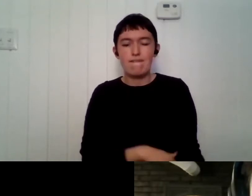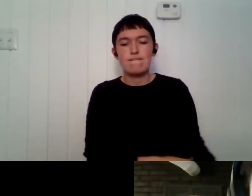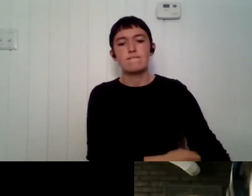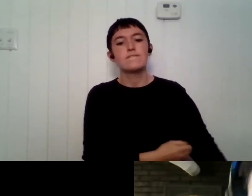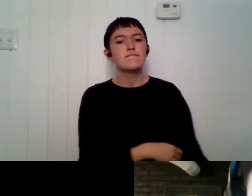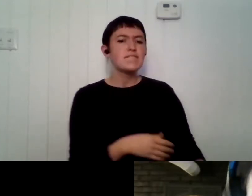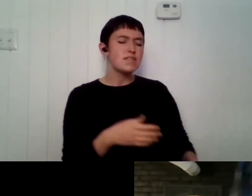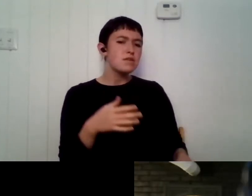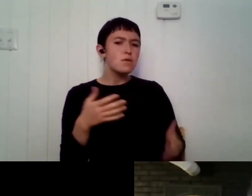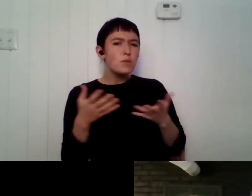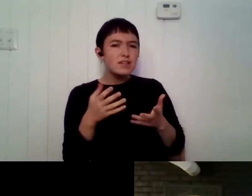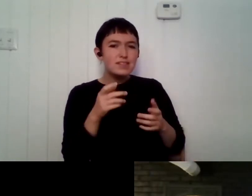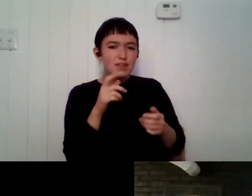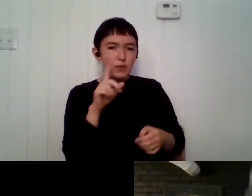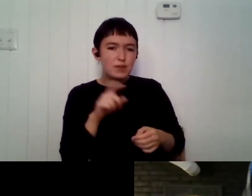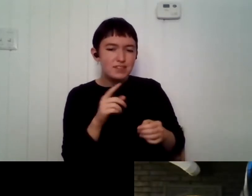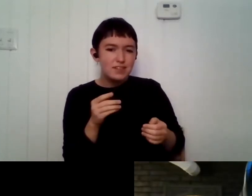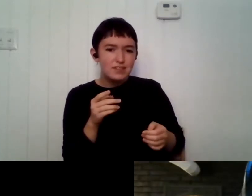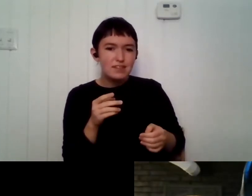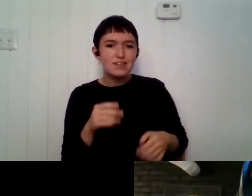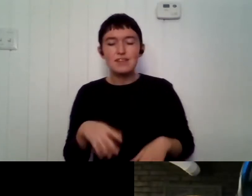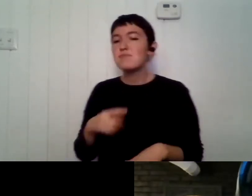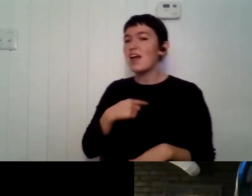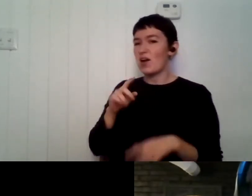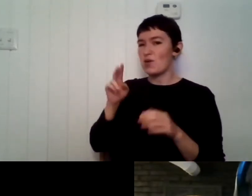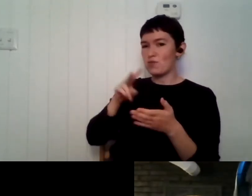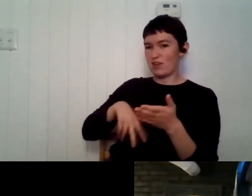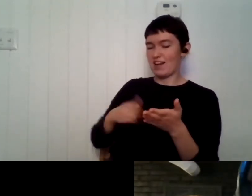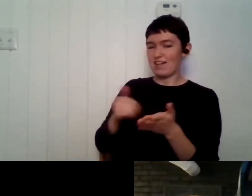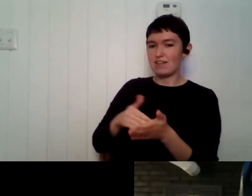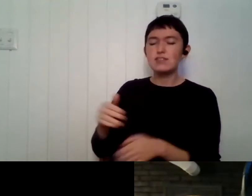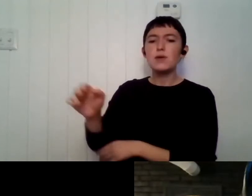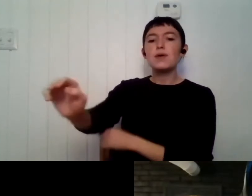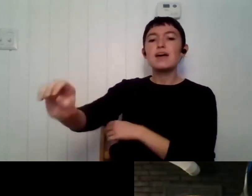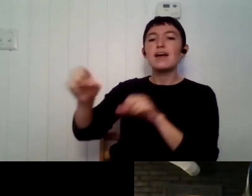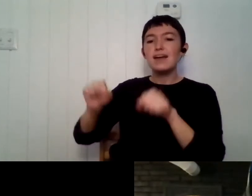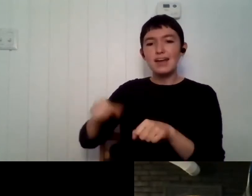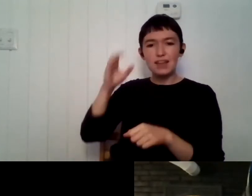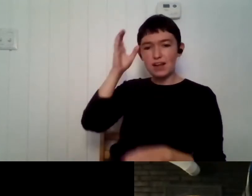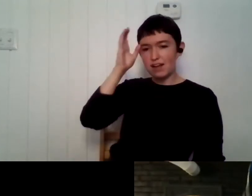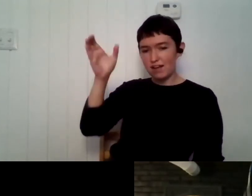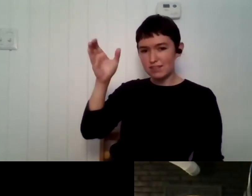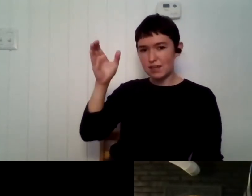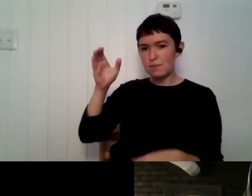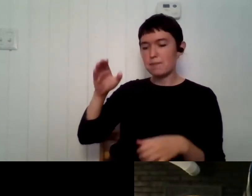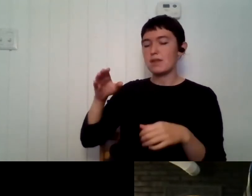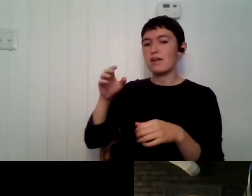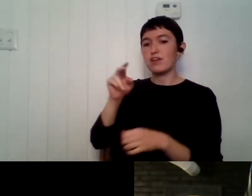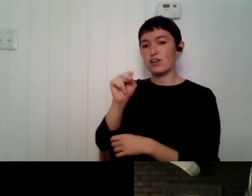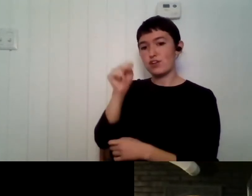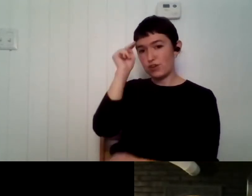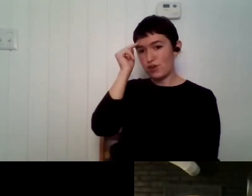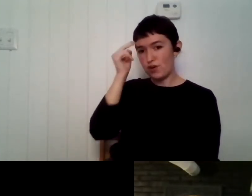With the question related, sorry, I forgot. I'll read the question again. Can the concept of a neural network behave similarly to the